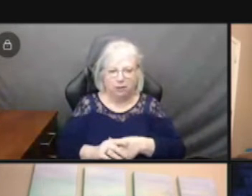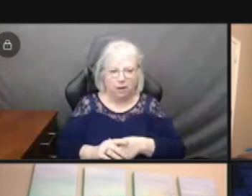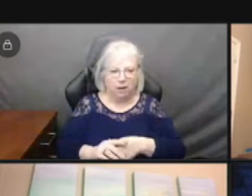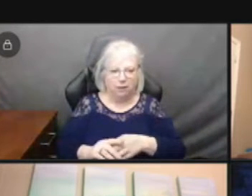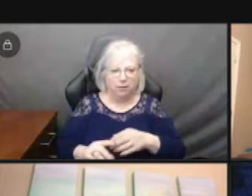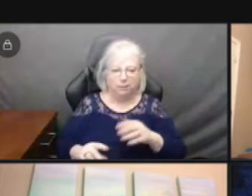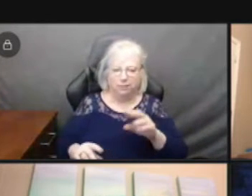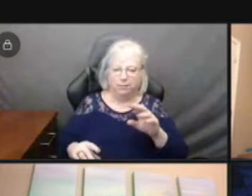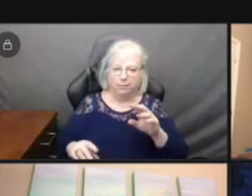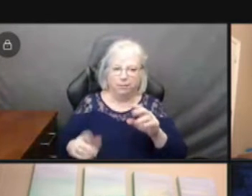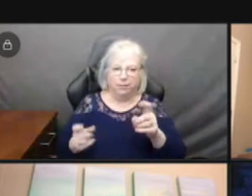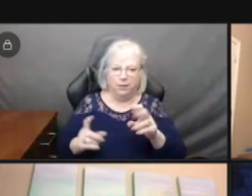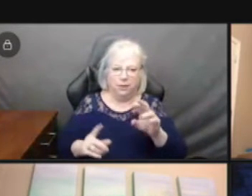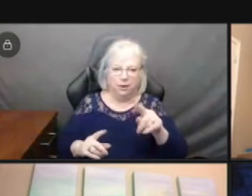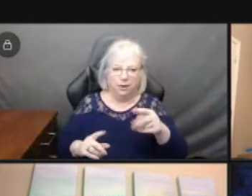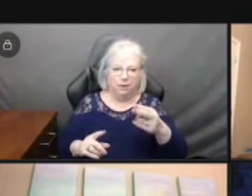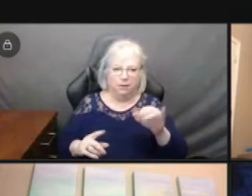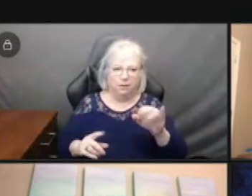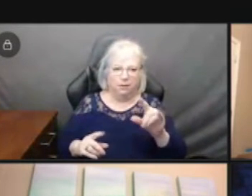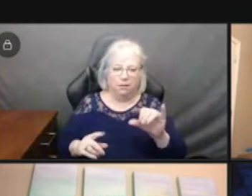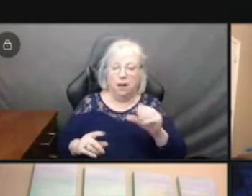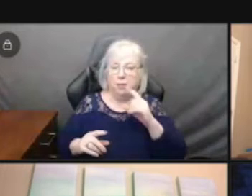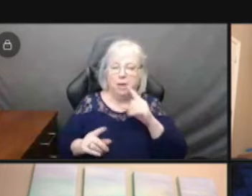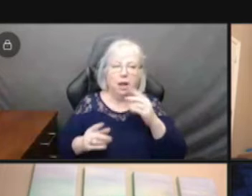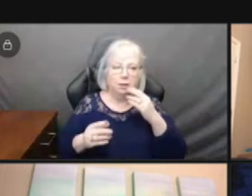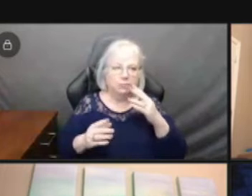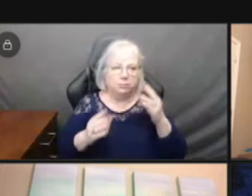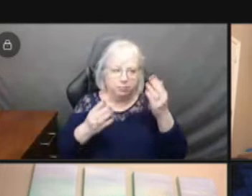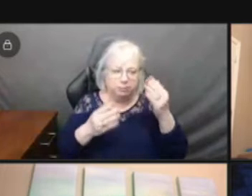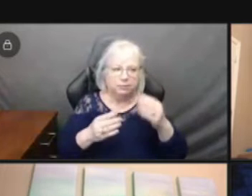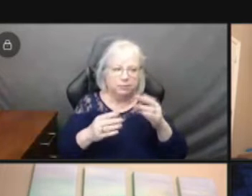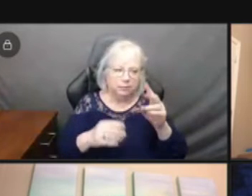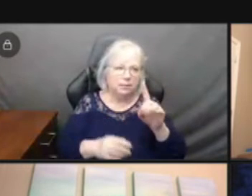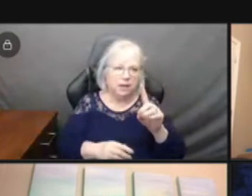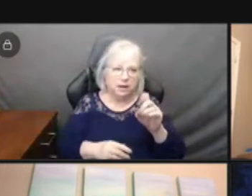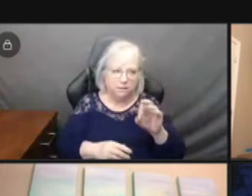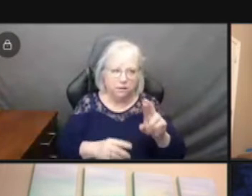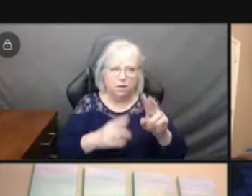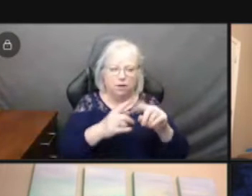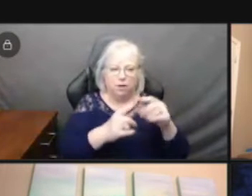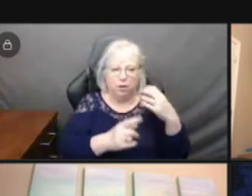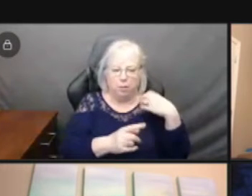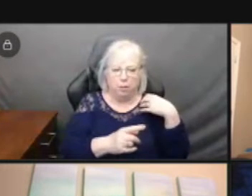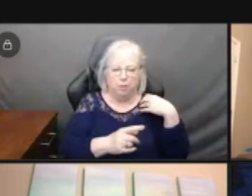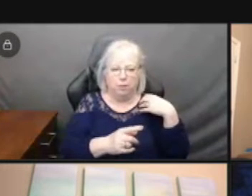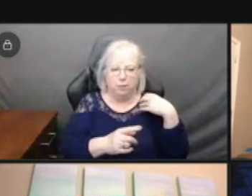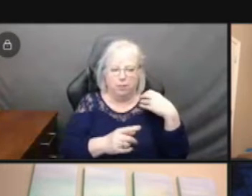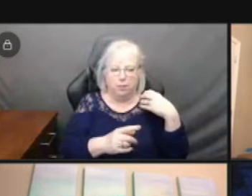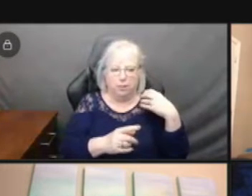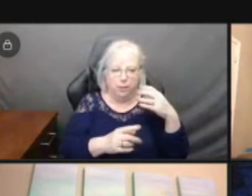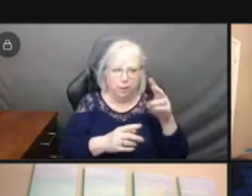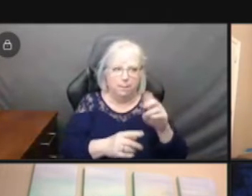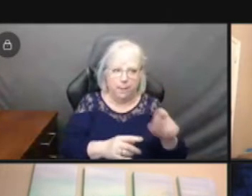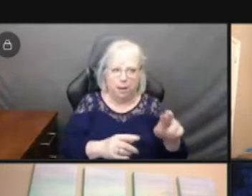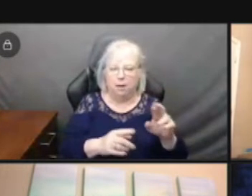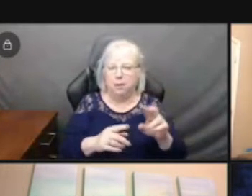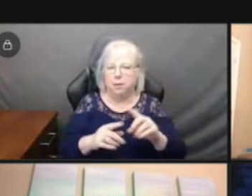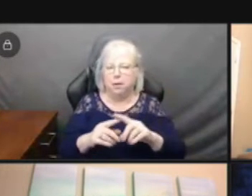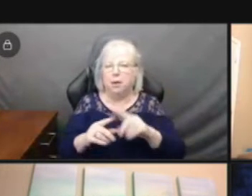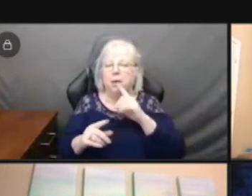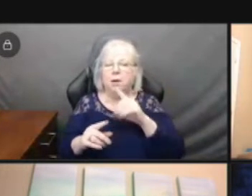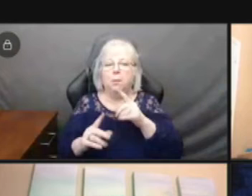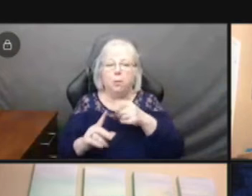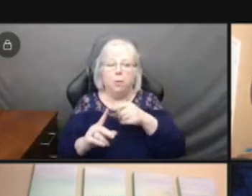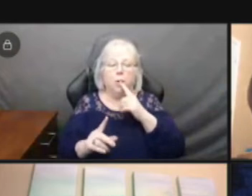Well, I'll defer to the chair on the ruling, but I was just asking my colleague why she made a motion to table. There's a point resolution. of personal privilege.